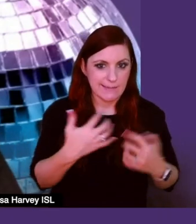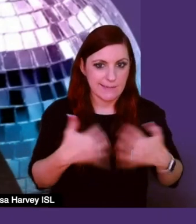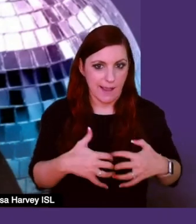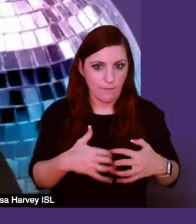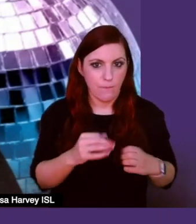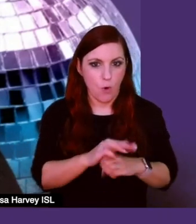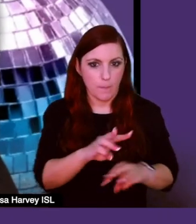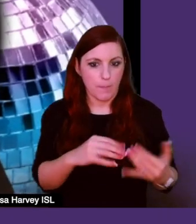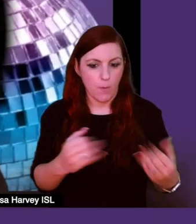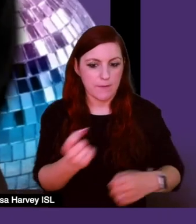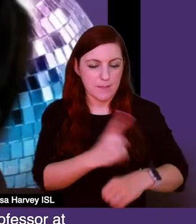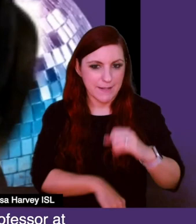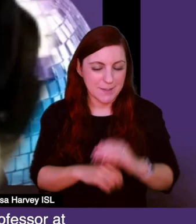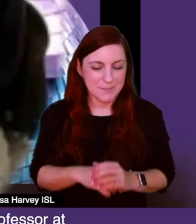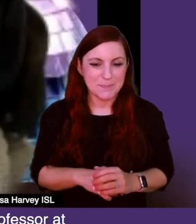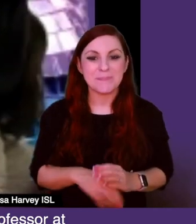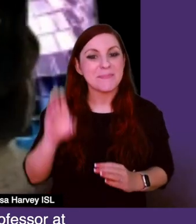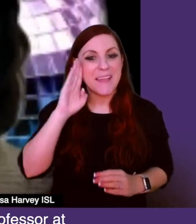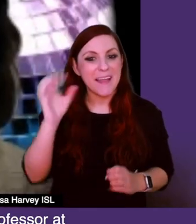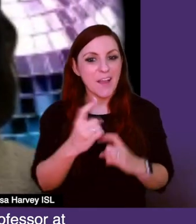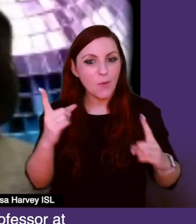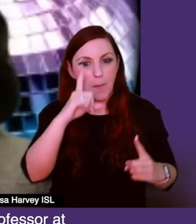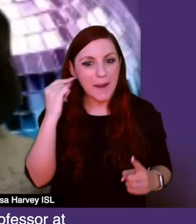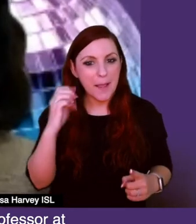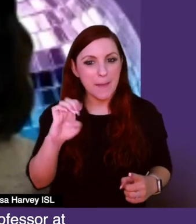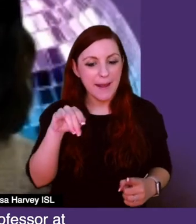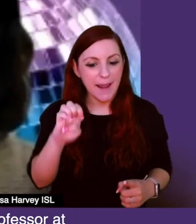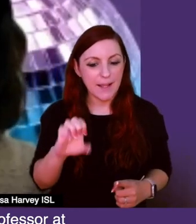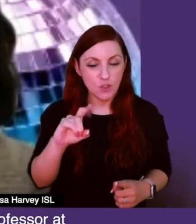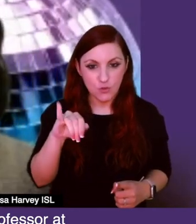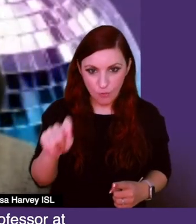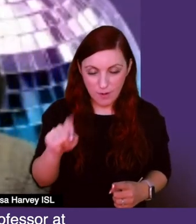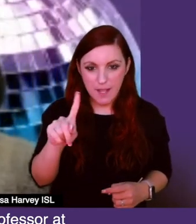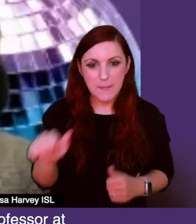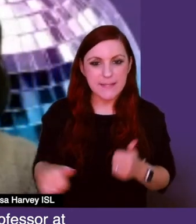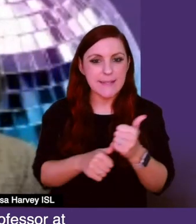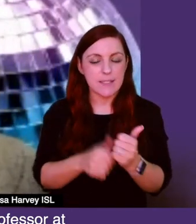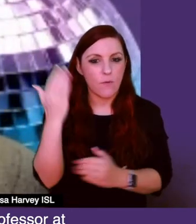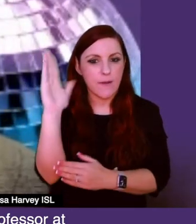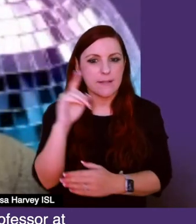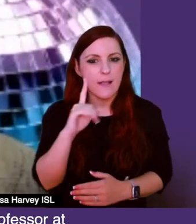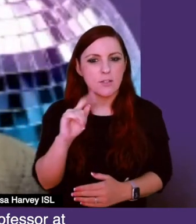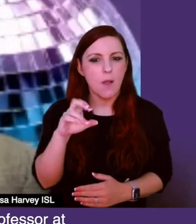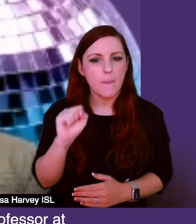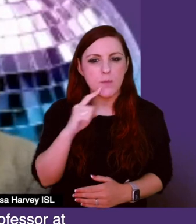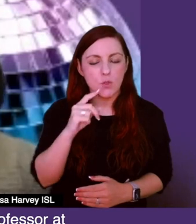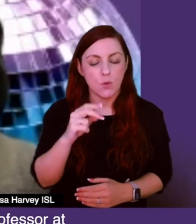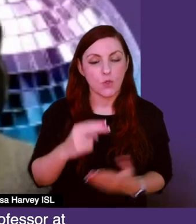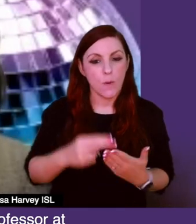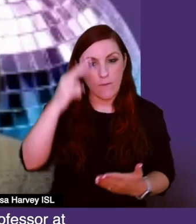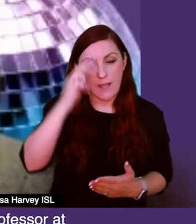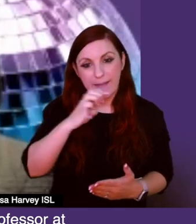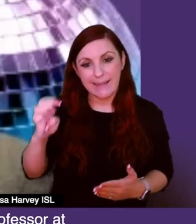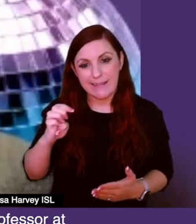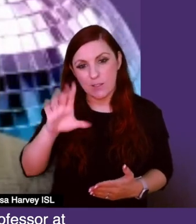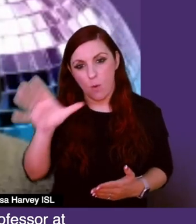So over to you, Elaine. All right. Hi, everyone. My name is Elaine Short. I am an assistant professor at Tufts University on the